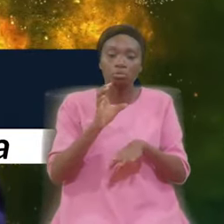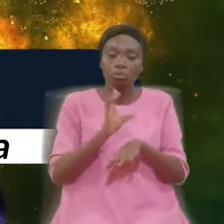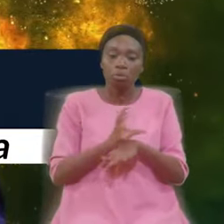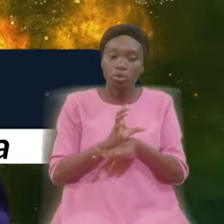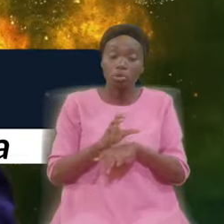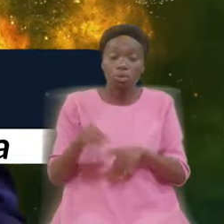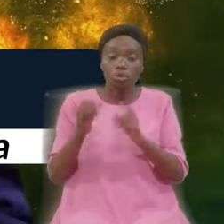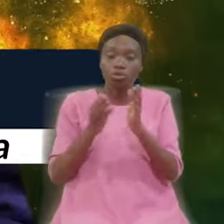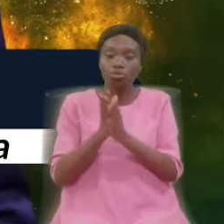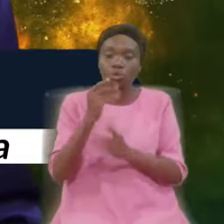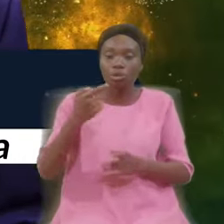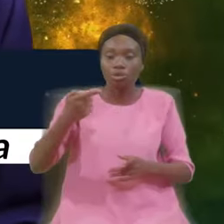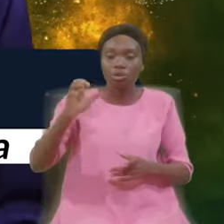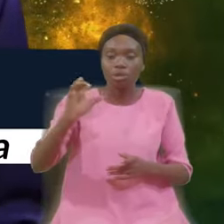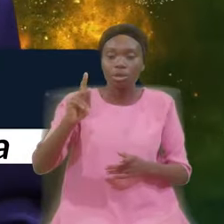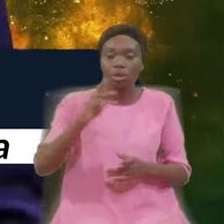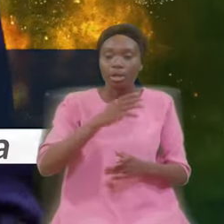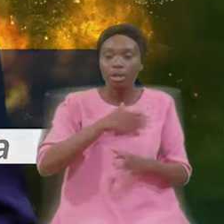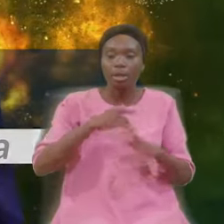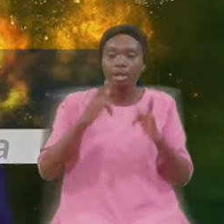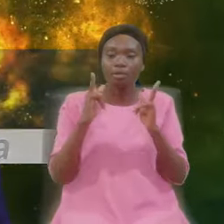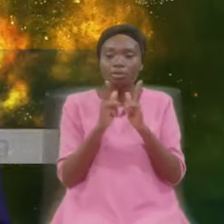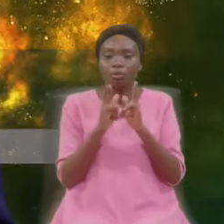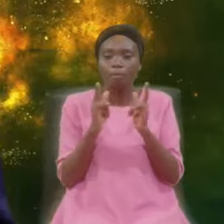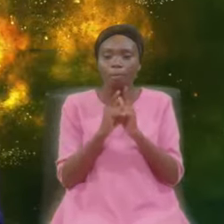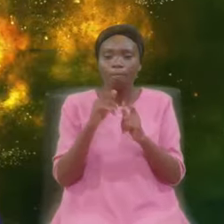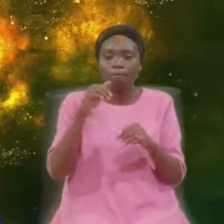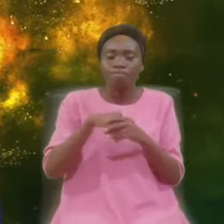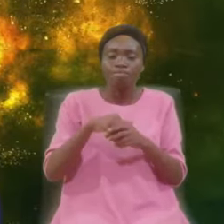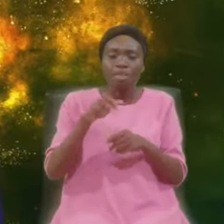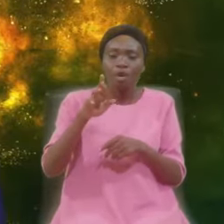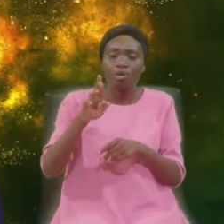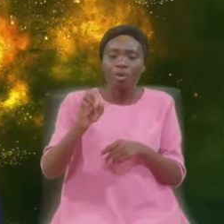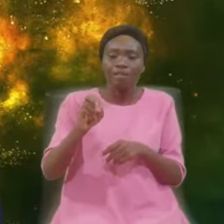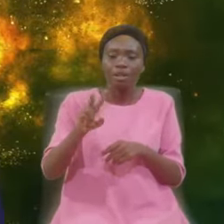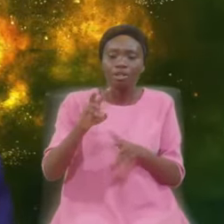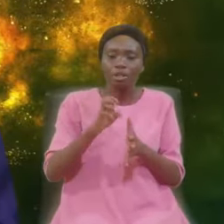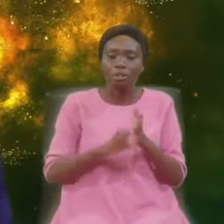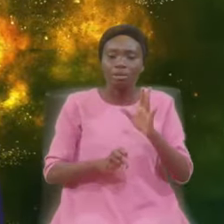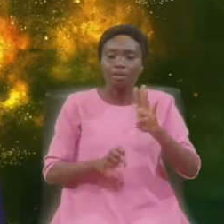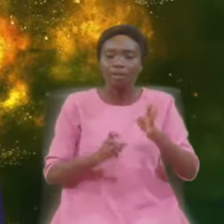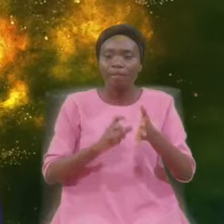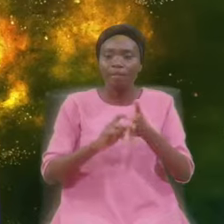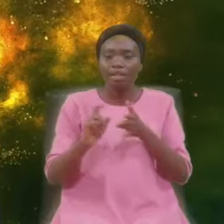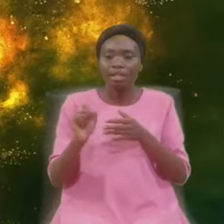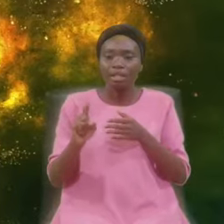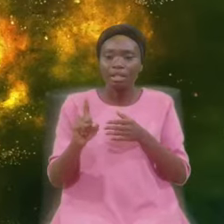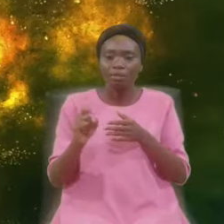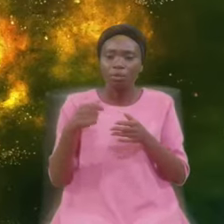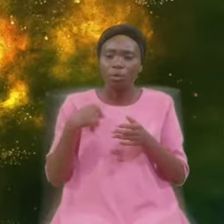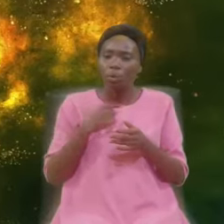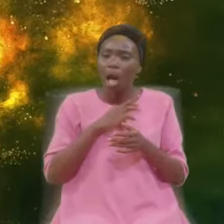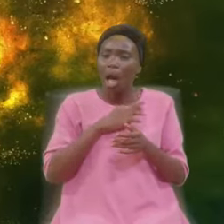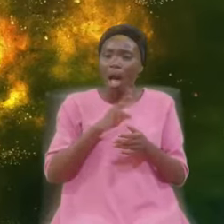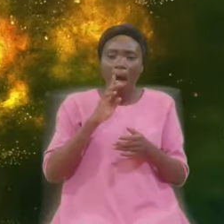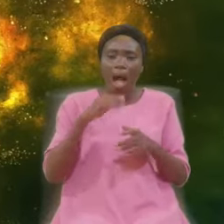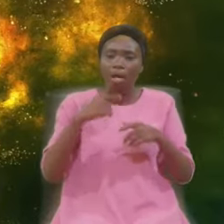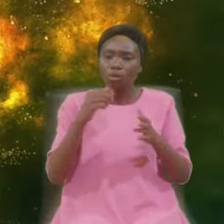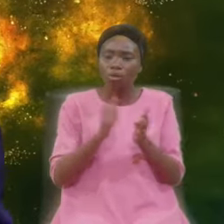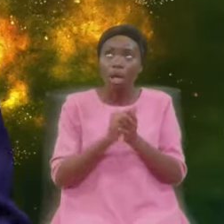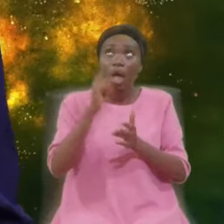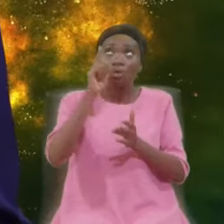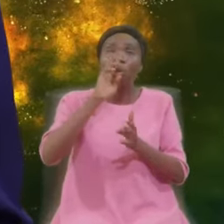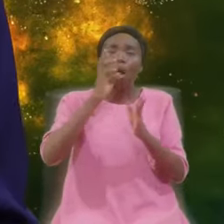GCK and retreats. In Revelation chapter 4, verse 11, we are told, "Thou art